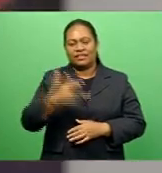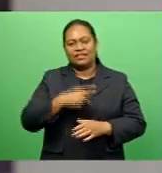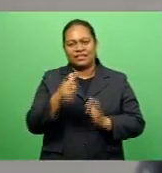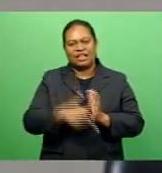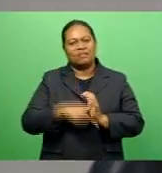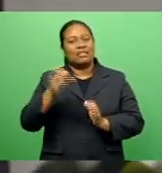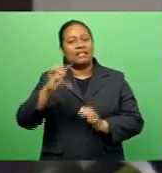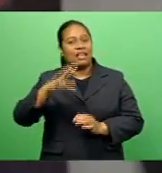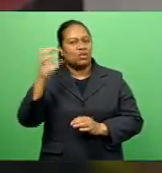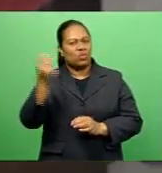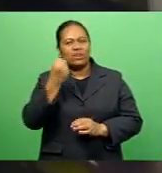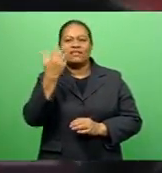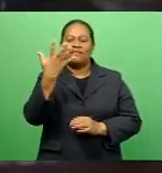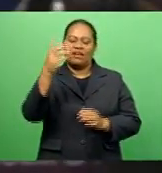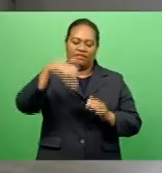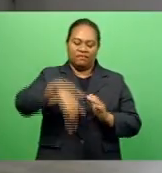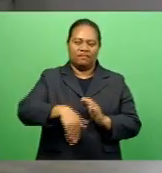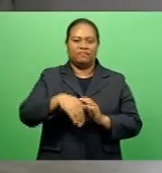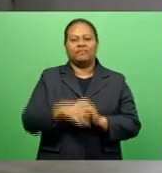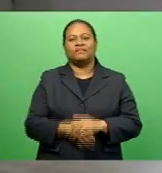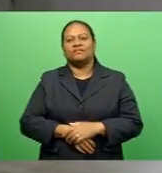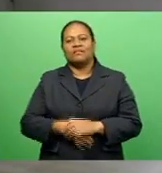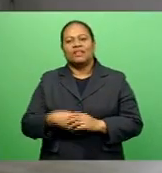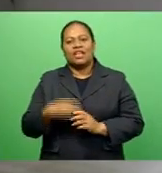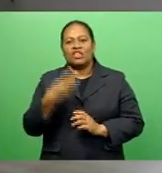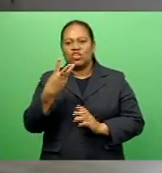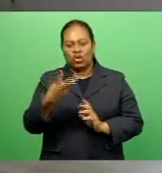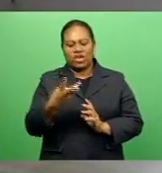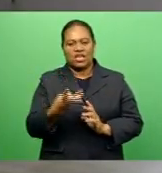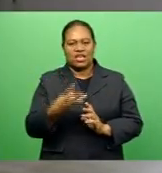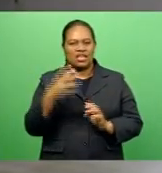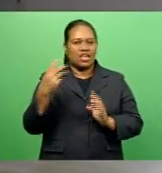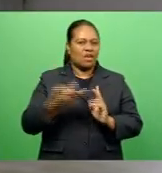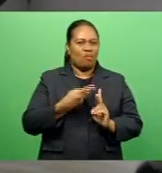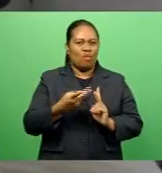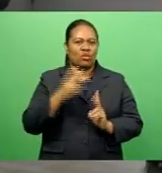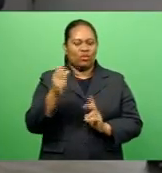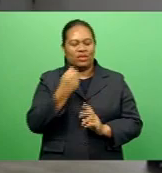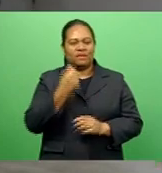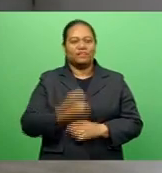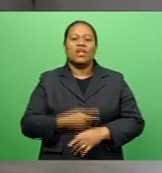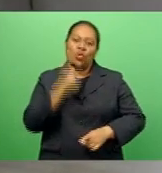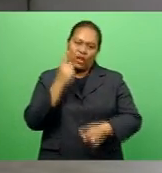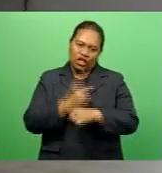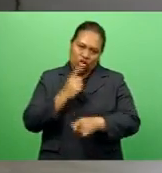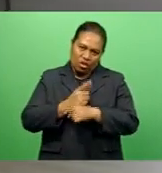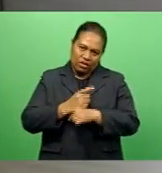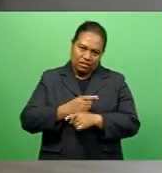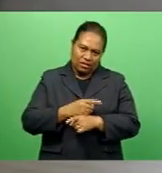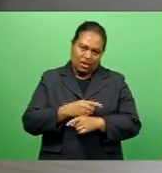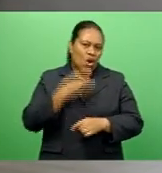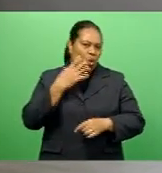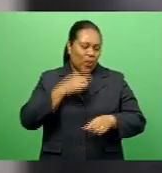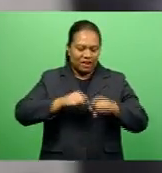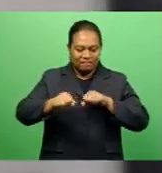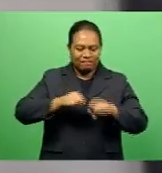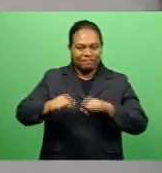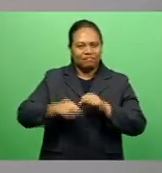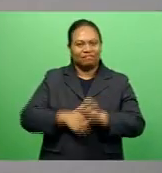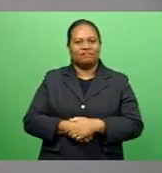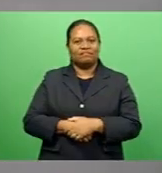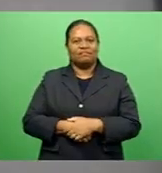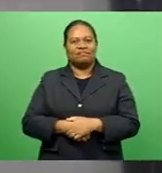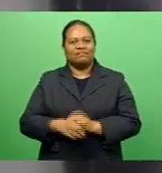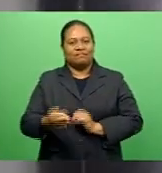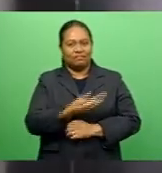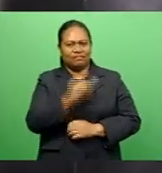wins, 5 losses and 3 draws. Naidu says he will do the talking in the ring. You have a good trainer, his father